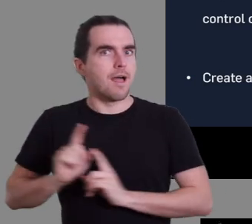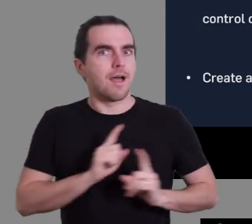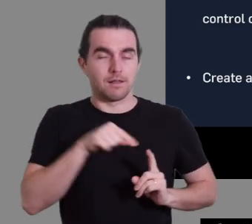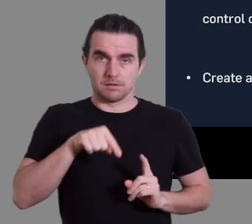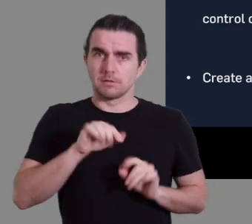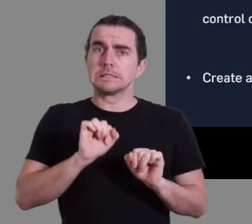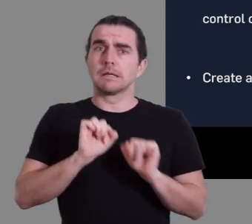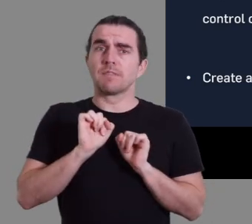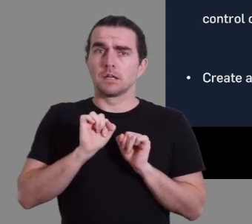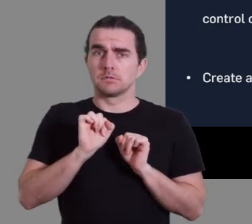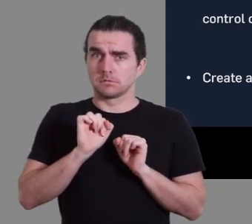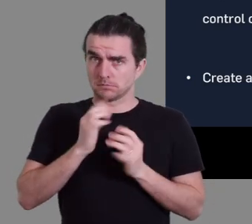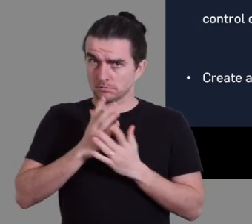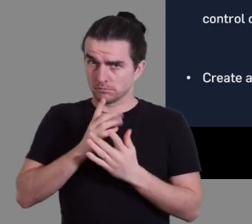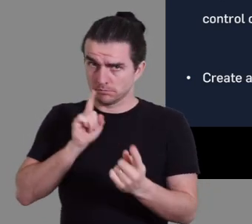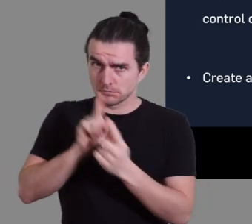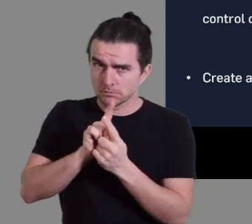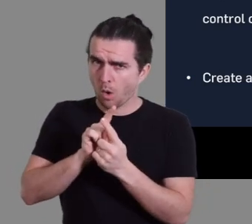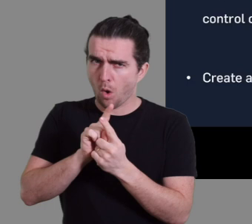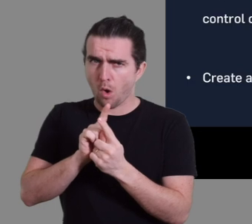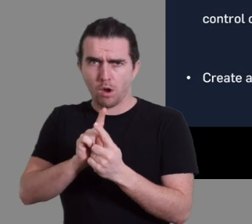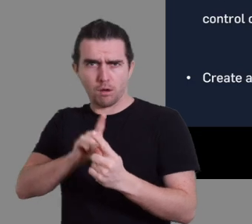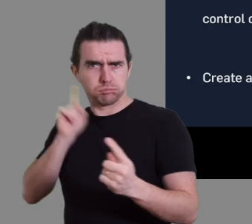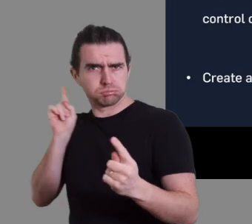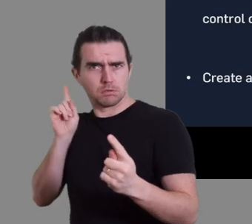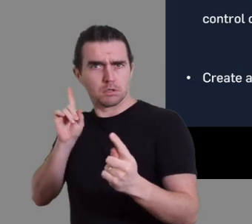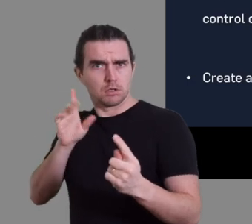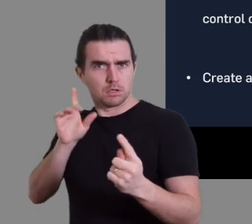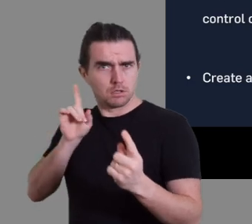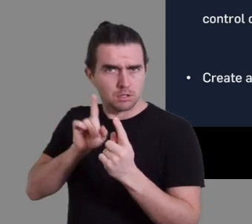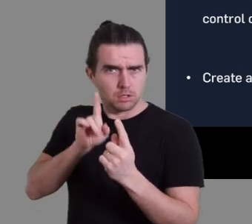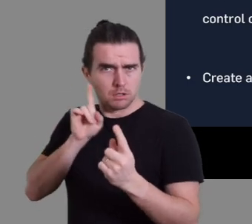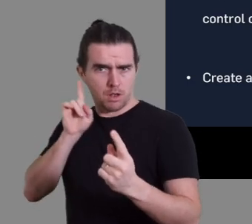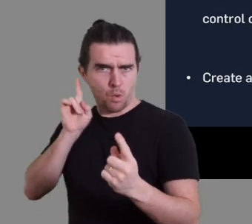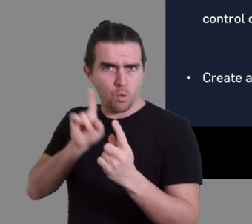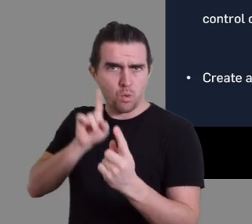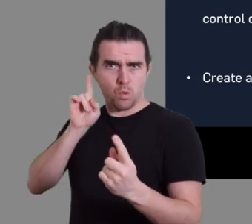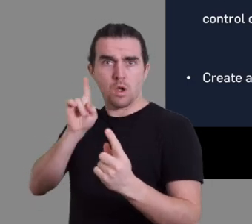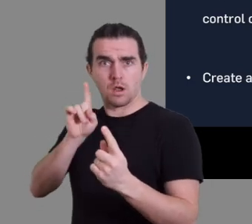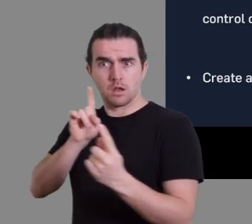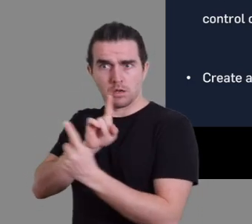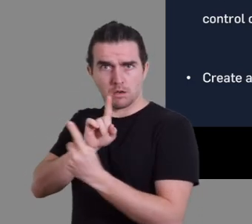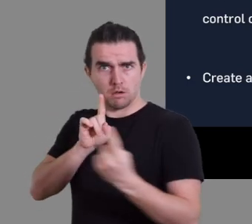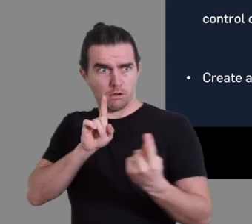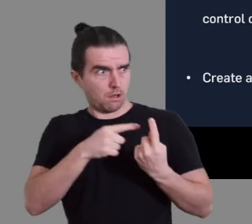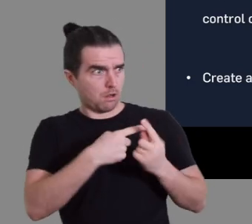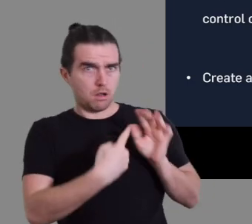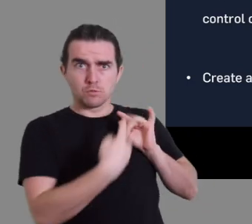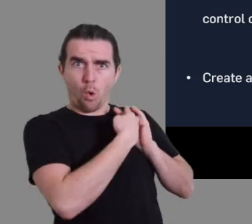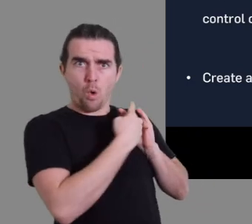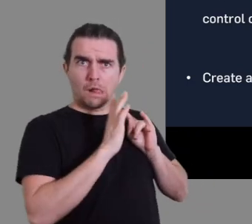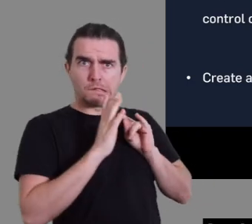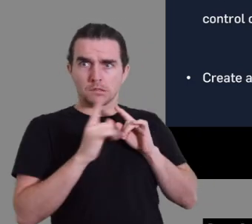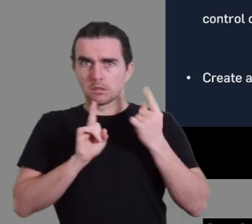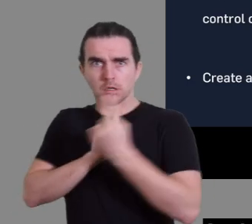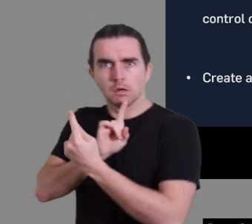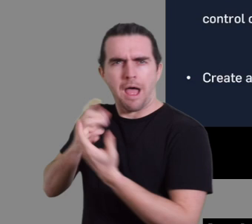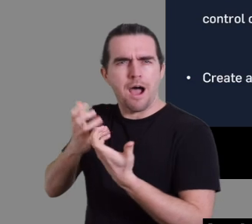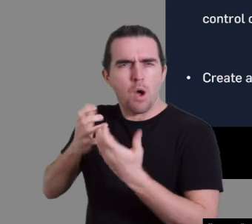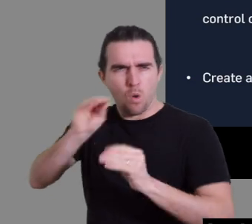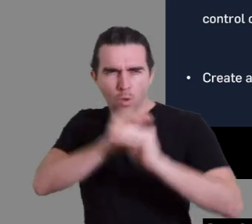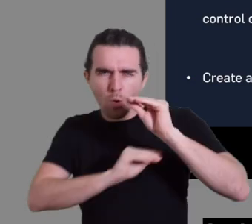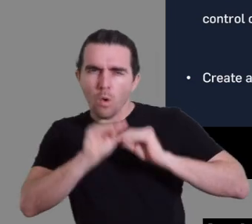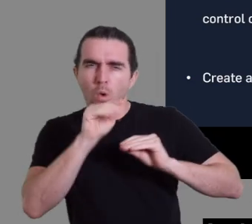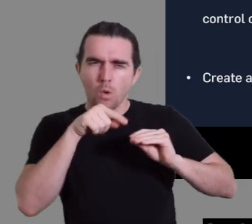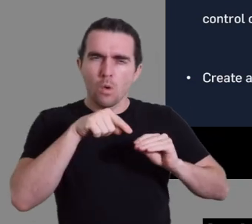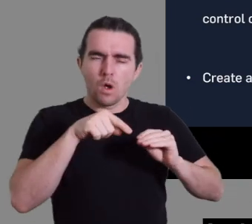right position? Is he close enough? Is he too far away? Is he ball side, goal side? And then, of course,